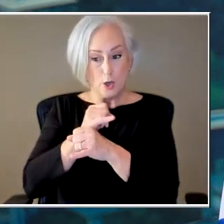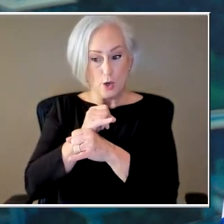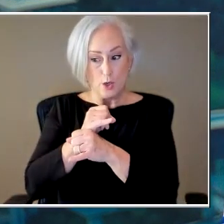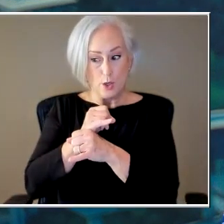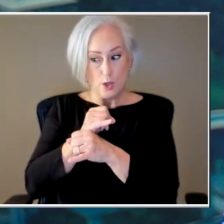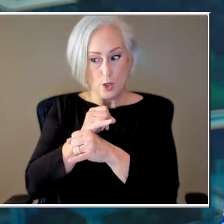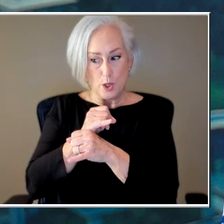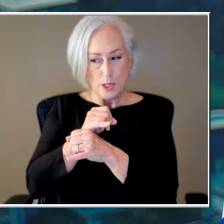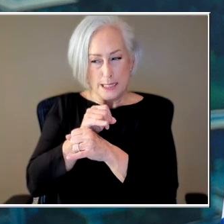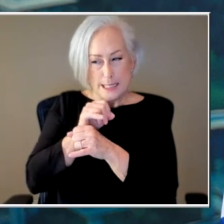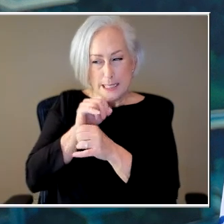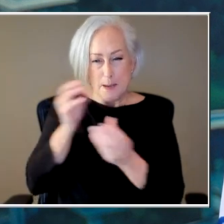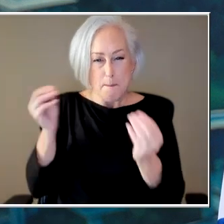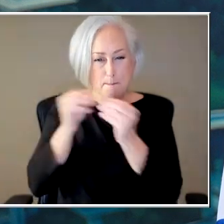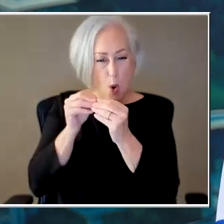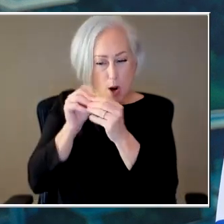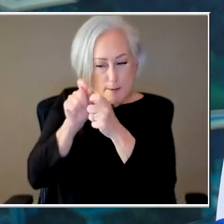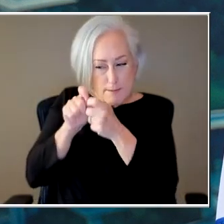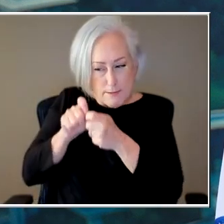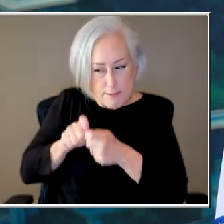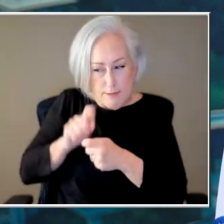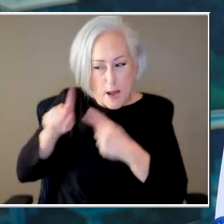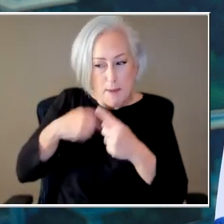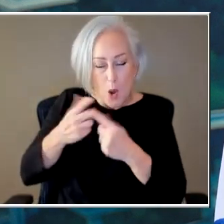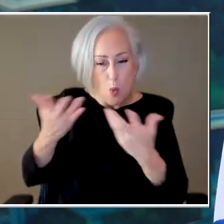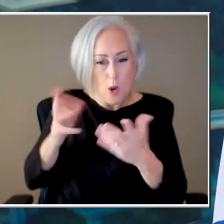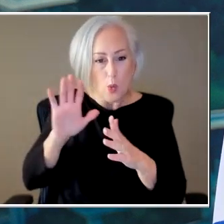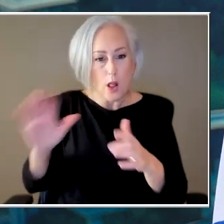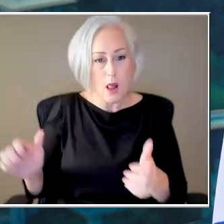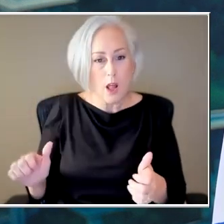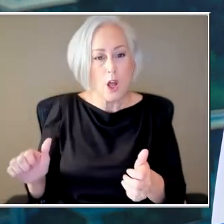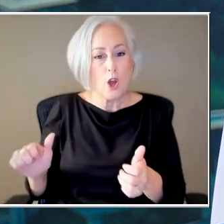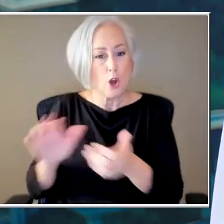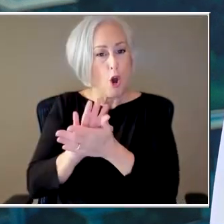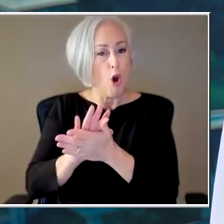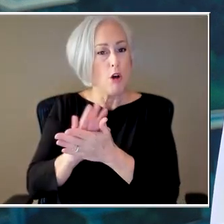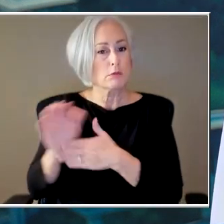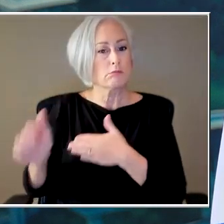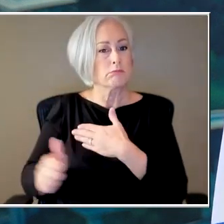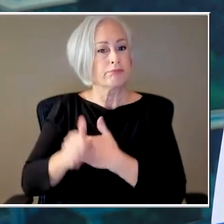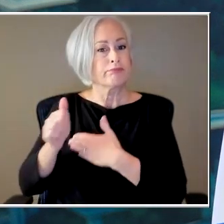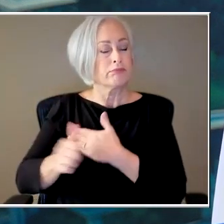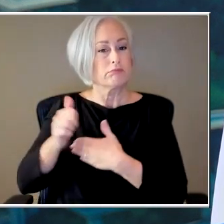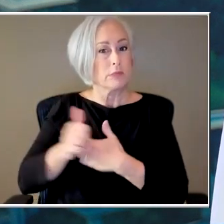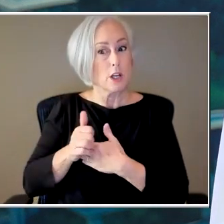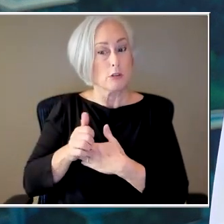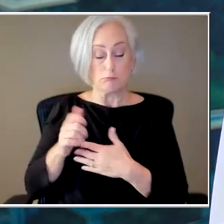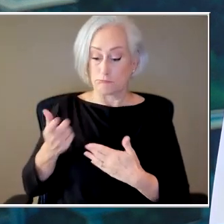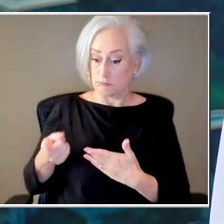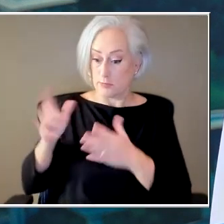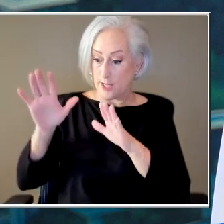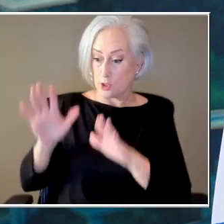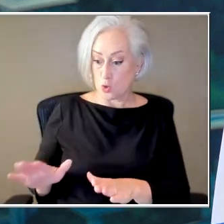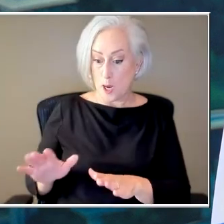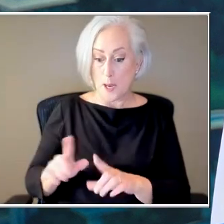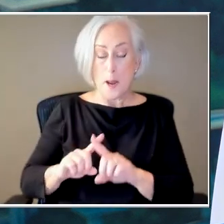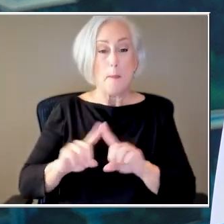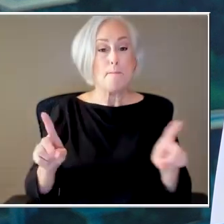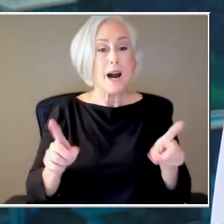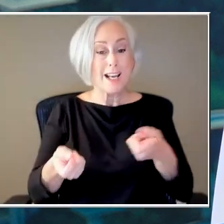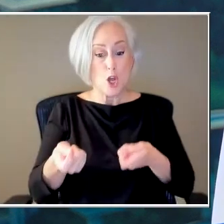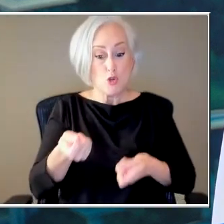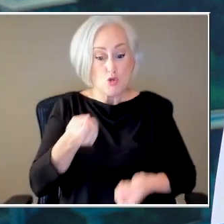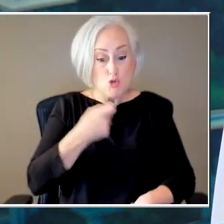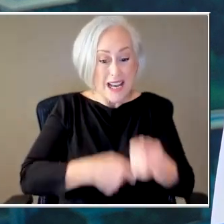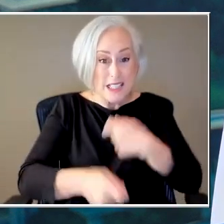that might cause us harm. And that serves us well. But when we do a transplant, that older immune system may be a